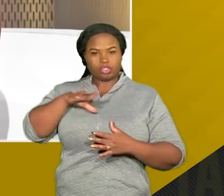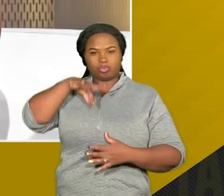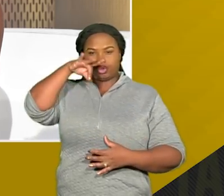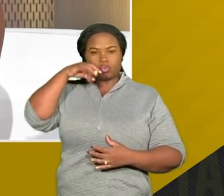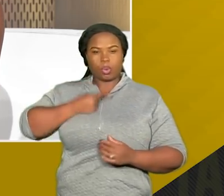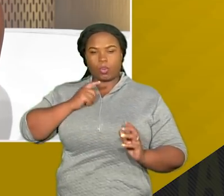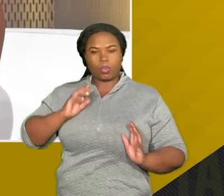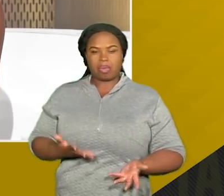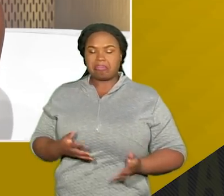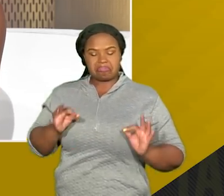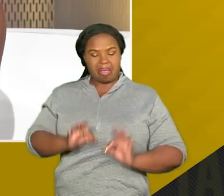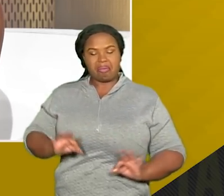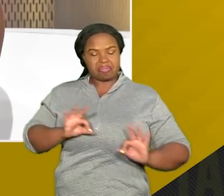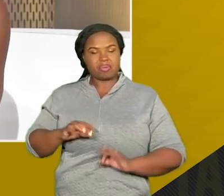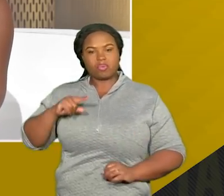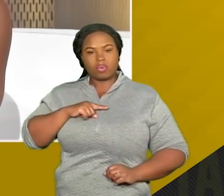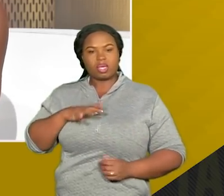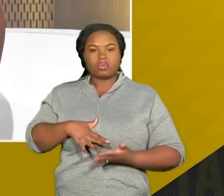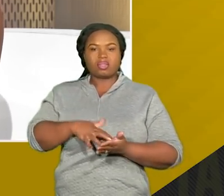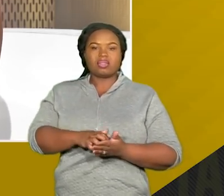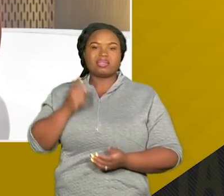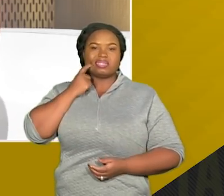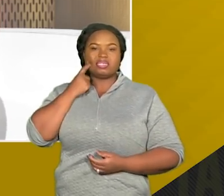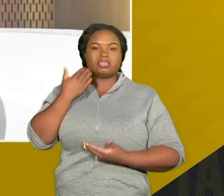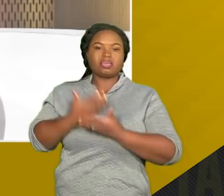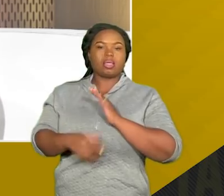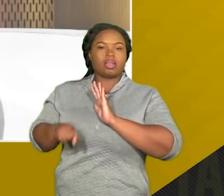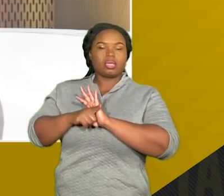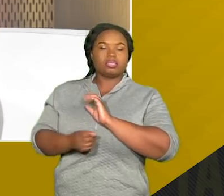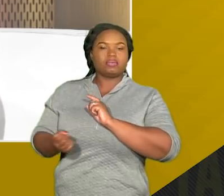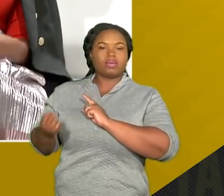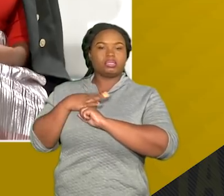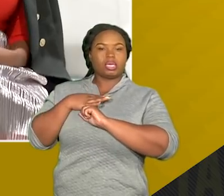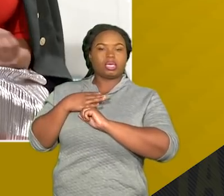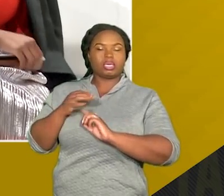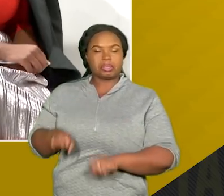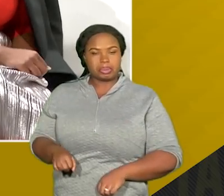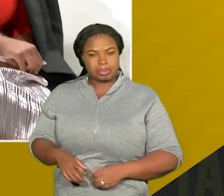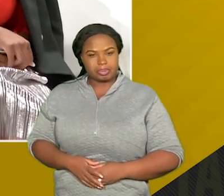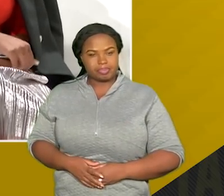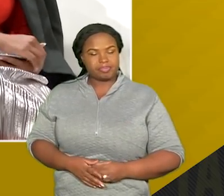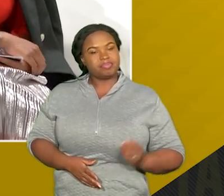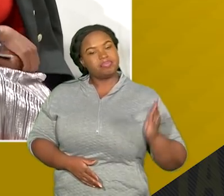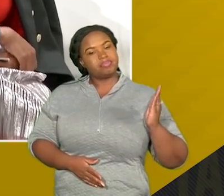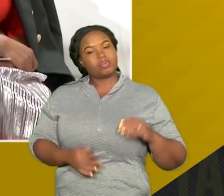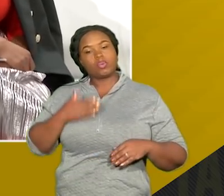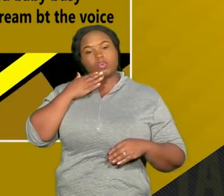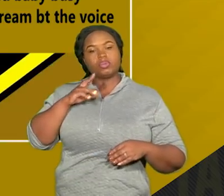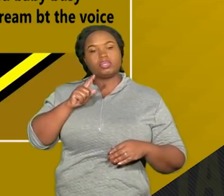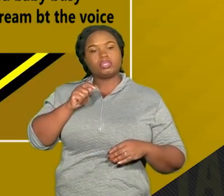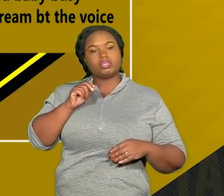and intuitive level that allows you to be vulnerable to such things. All right, we've got some social media coming in from Reliance and Ntiso